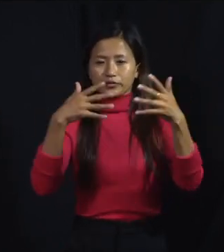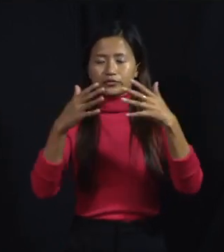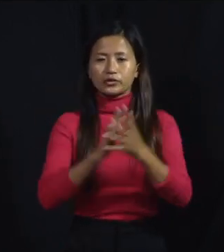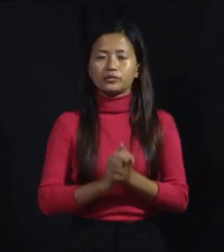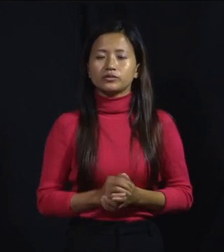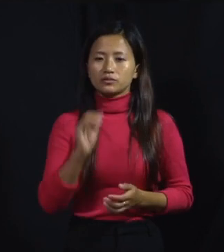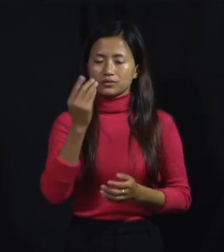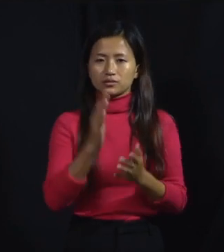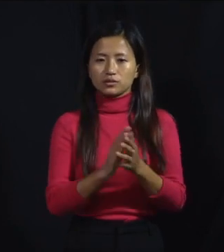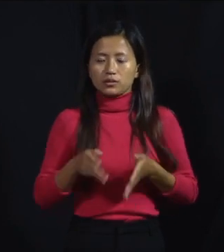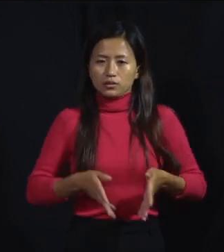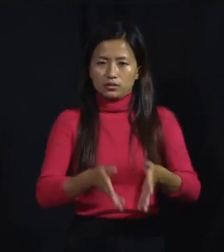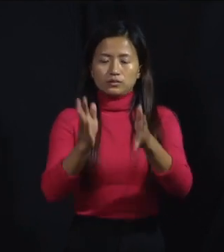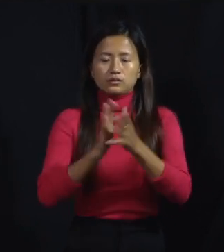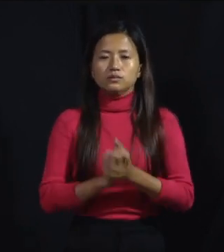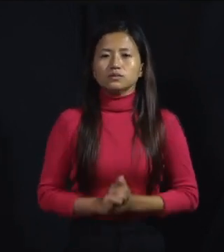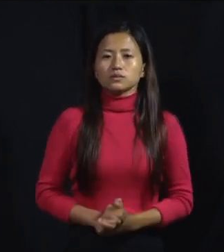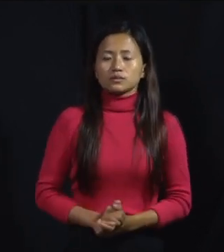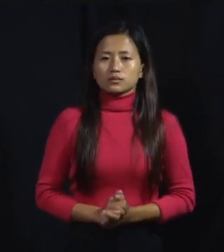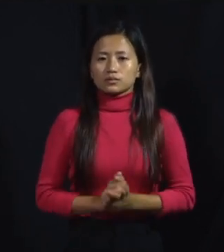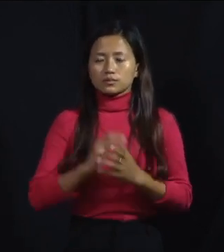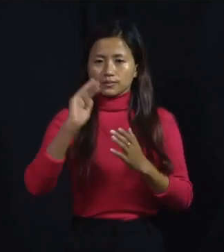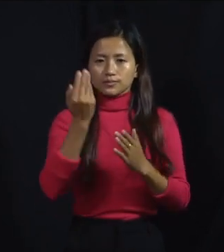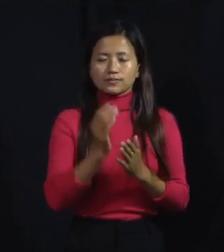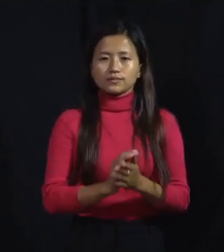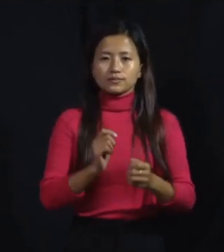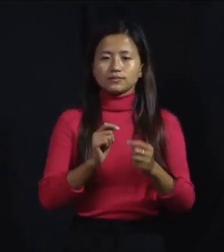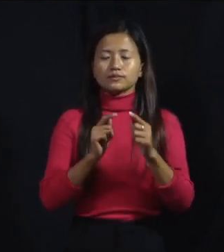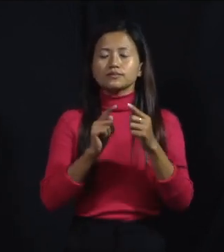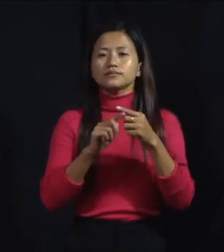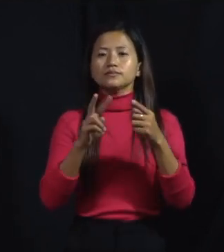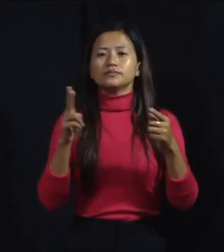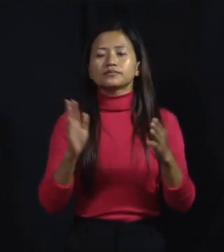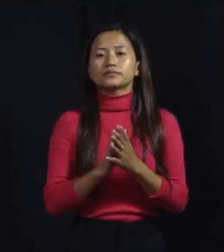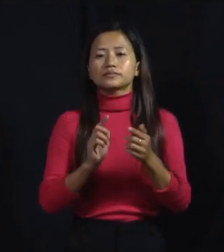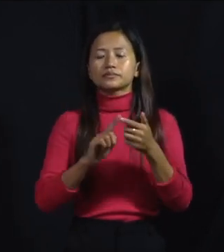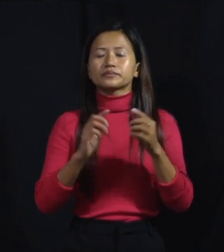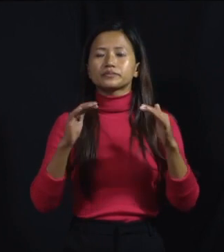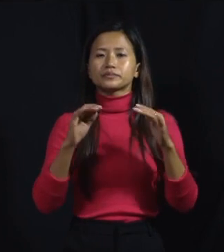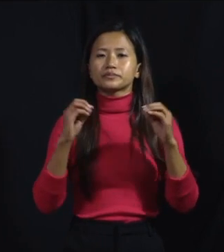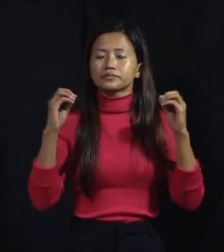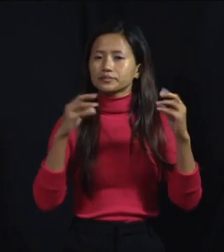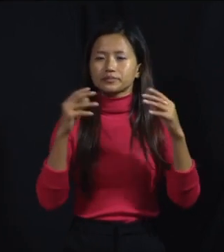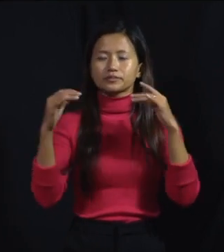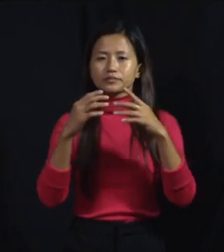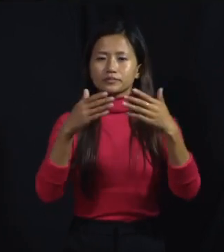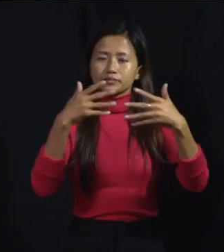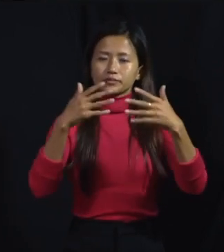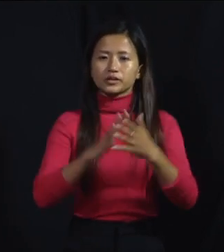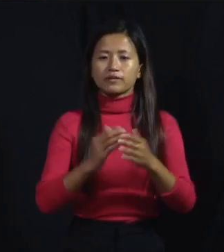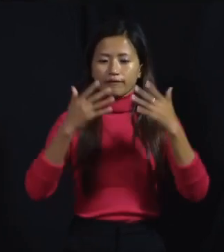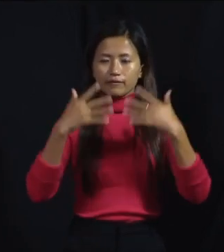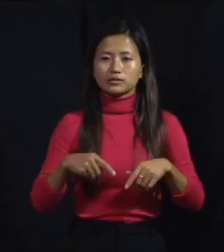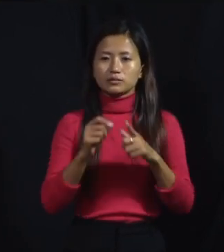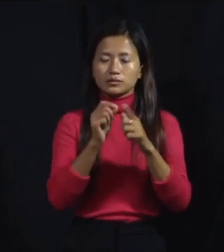that is it. And then what are some of the types of environment. So the first one is the